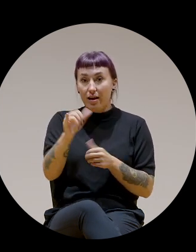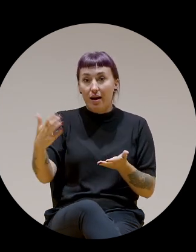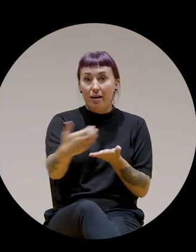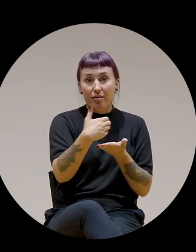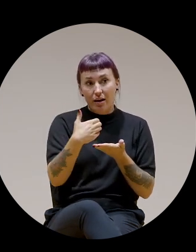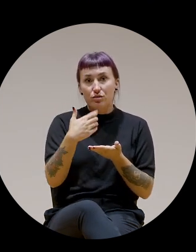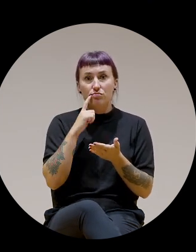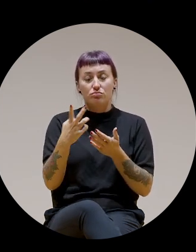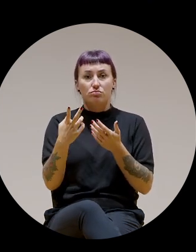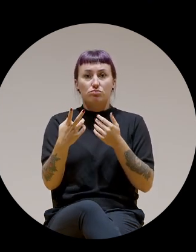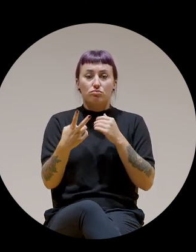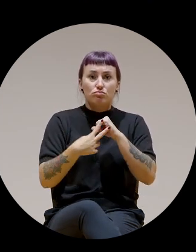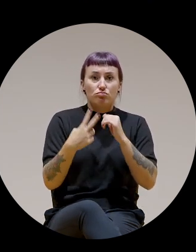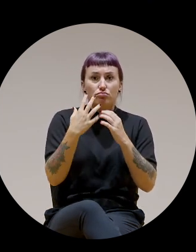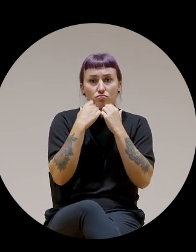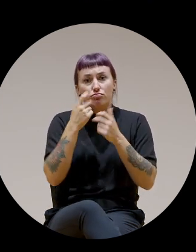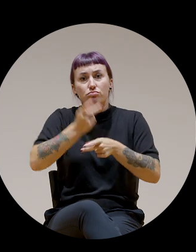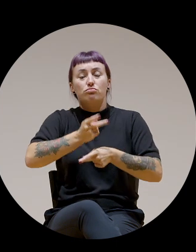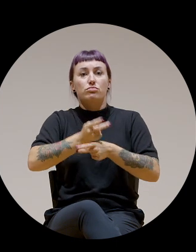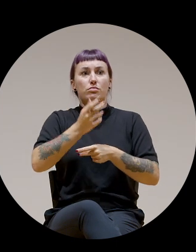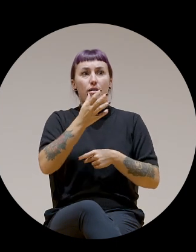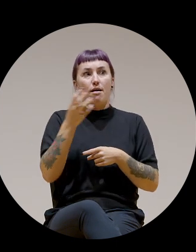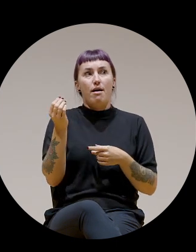that that collection is preserved and is,